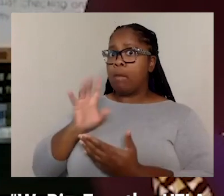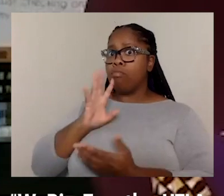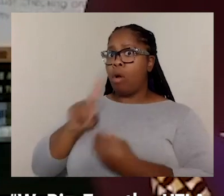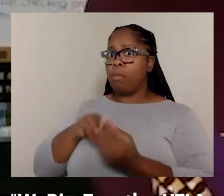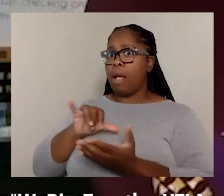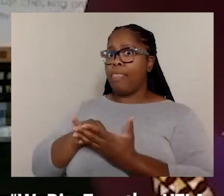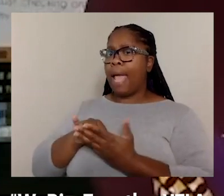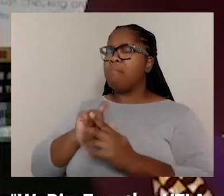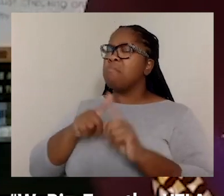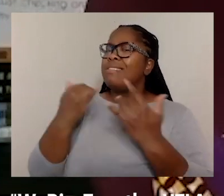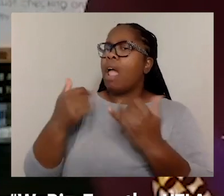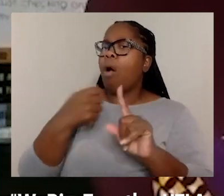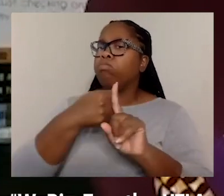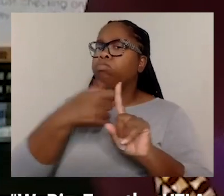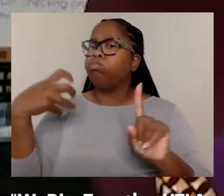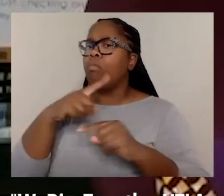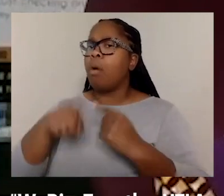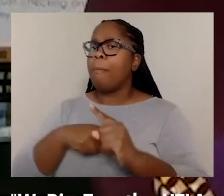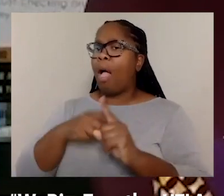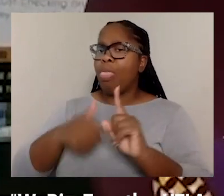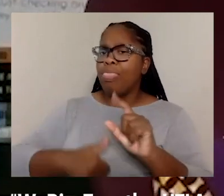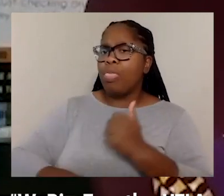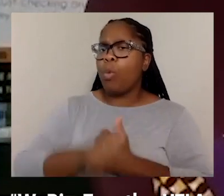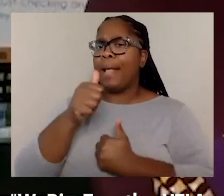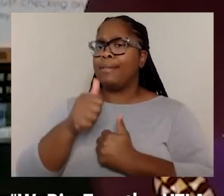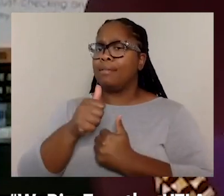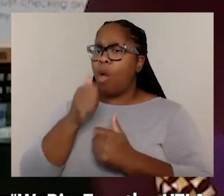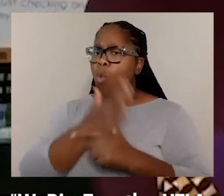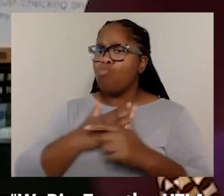about the threats and harassment she faced.